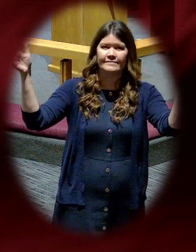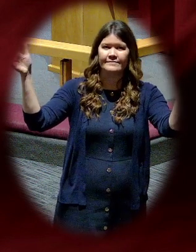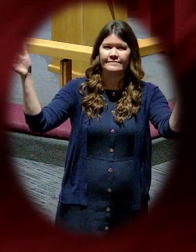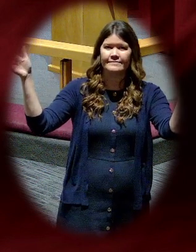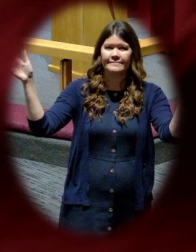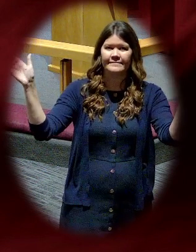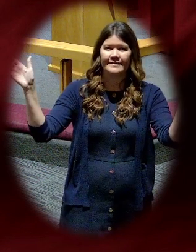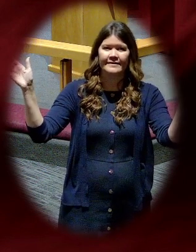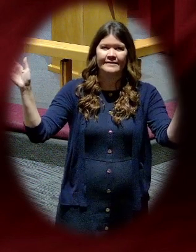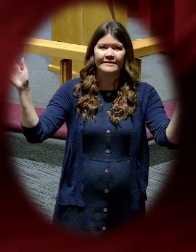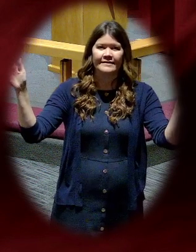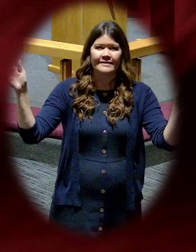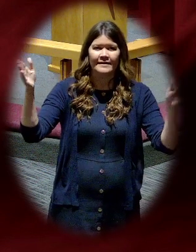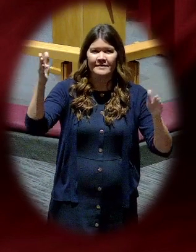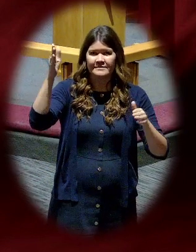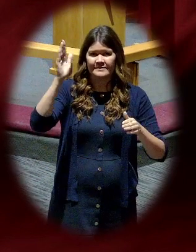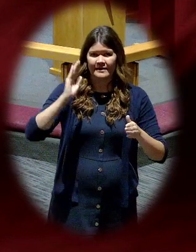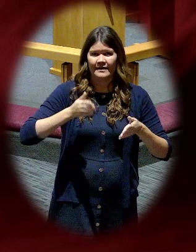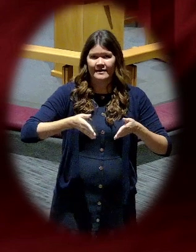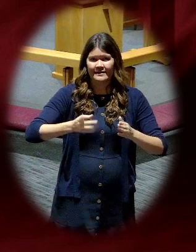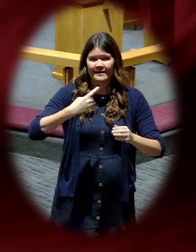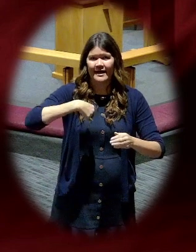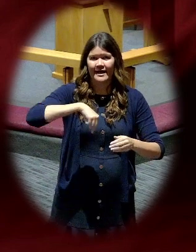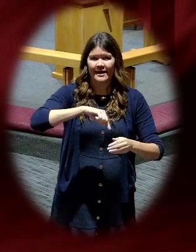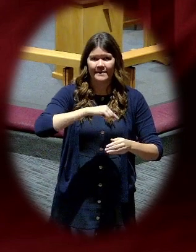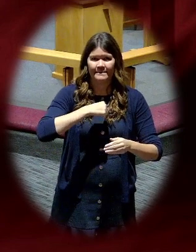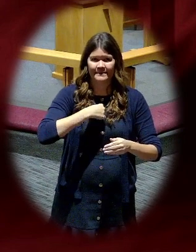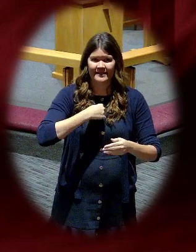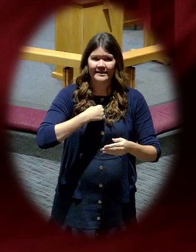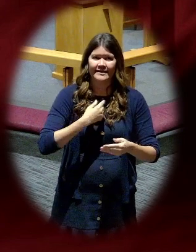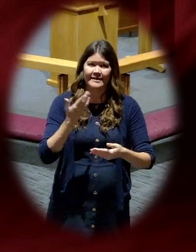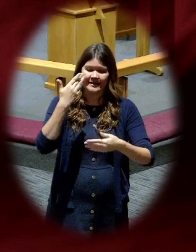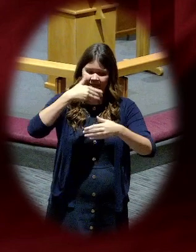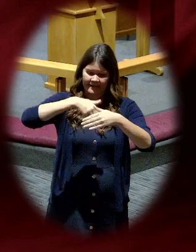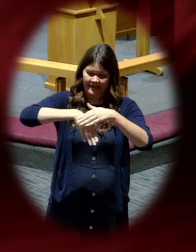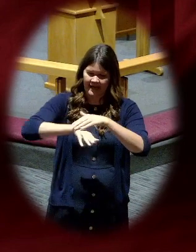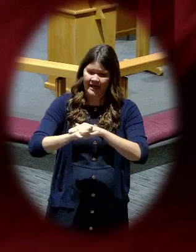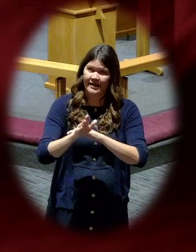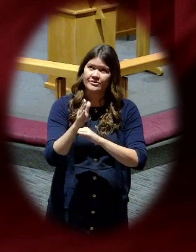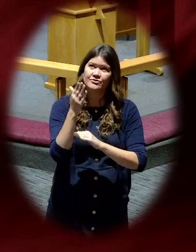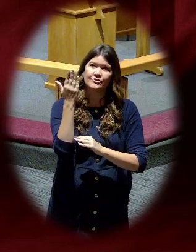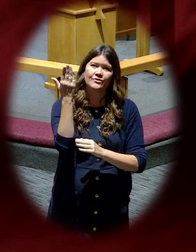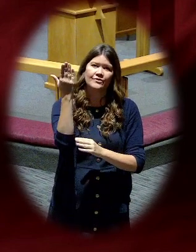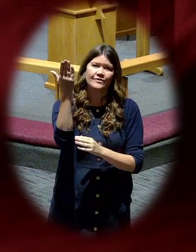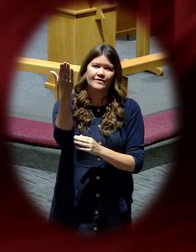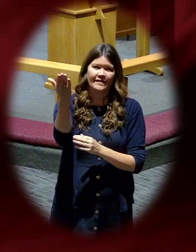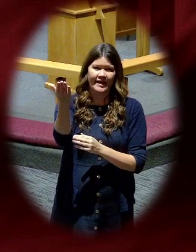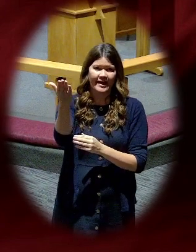Thank you.